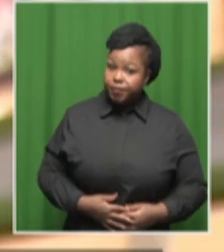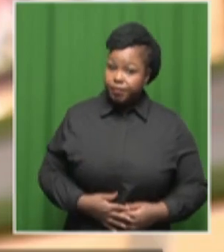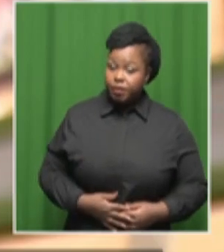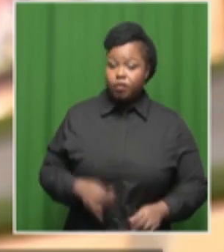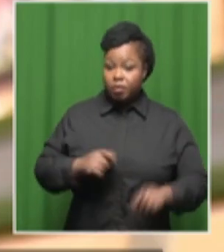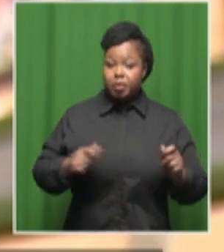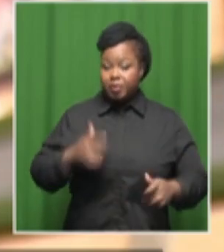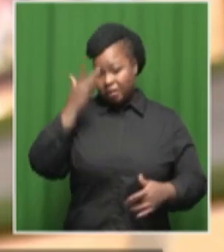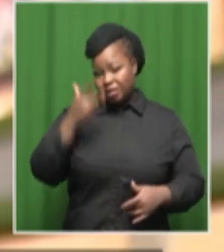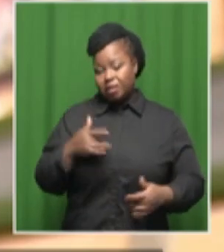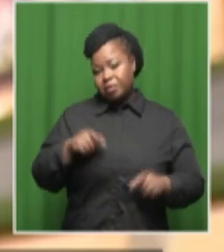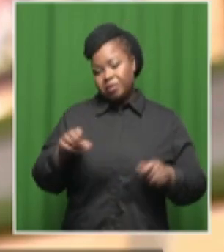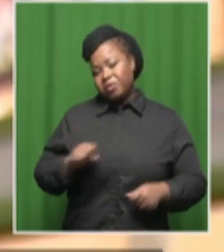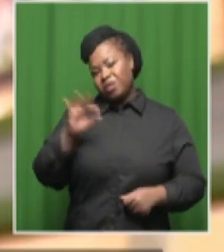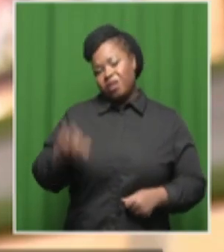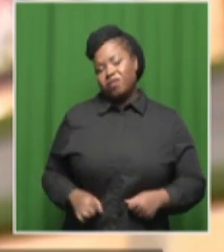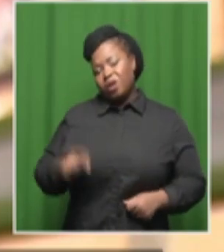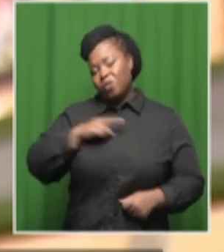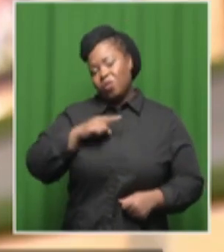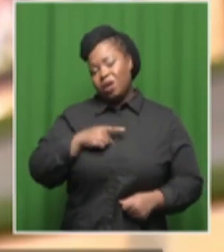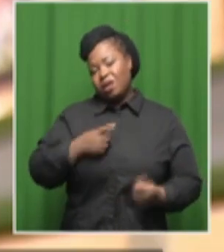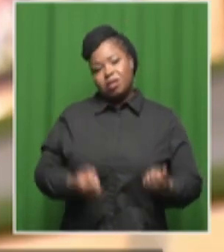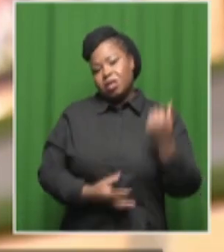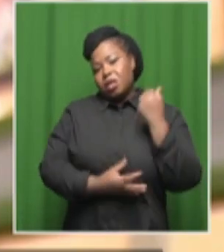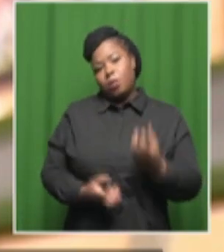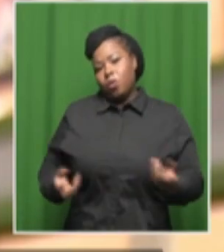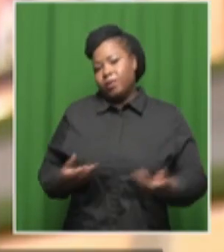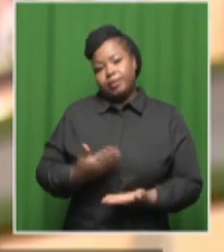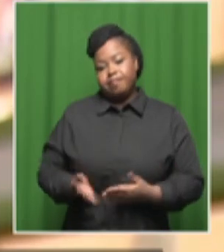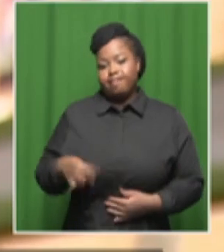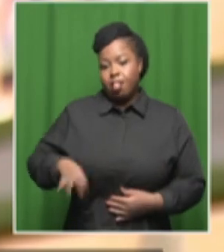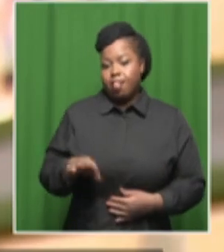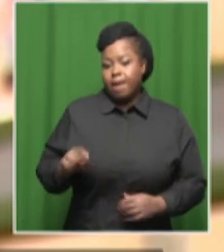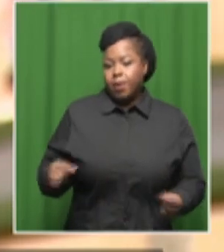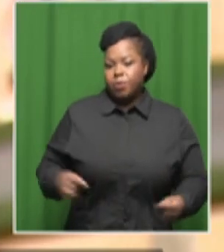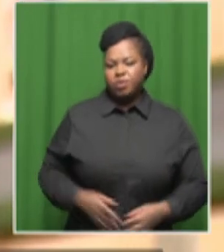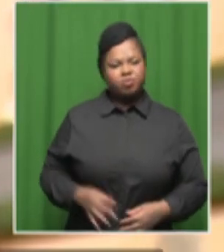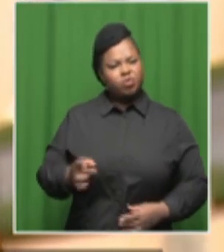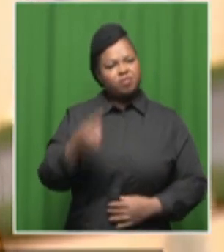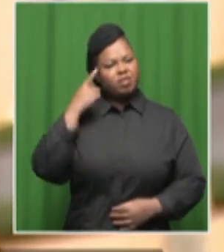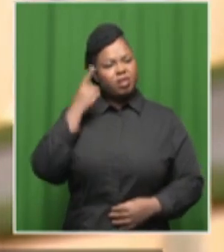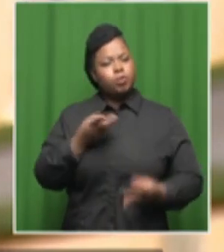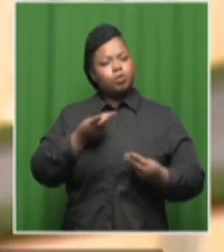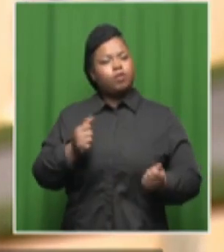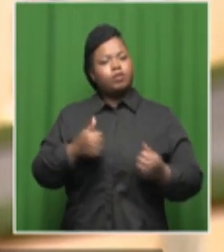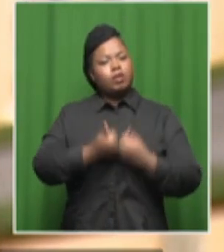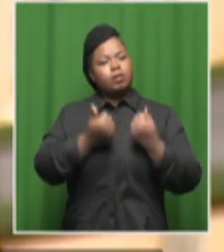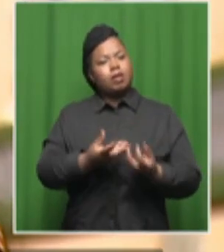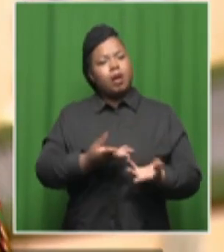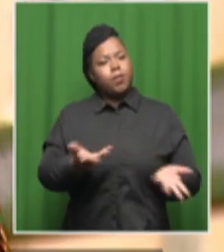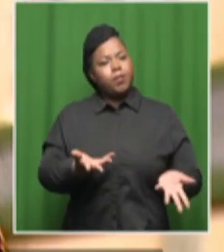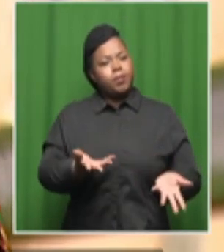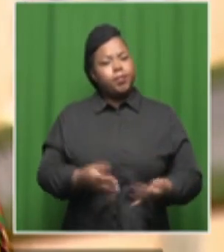for people South Africa, given their circumstances. We cannot really afford that. How do you think this is going to mitigate against some of those challenges as